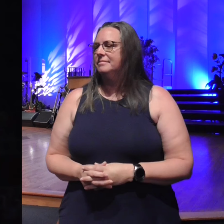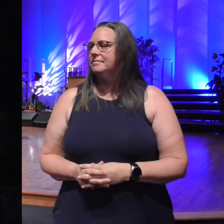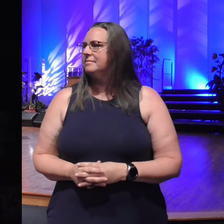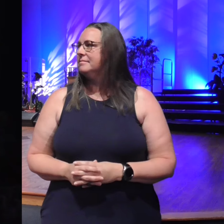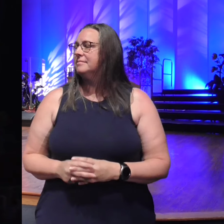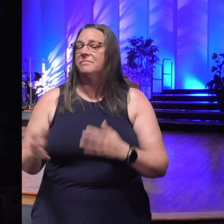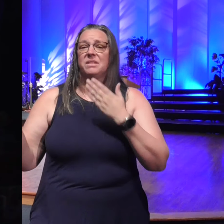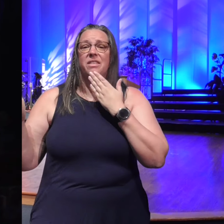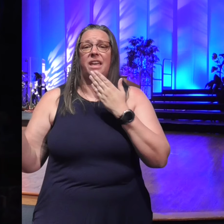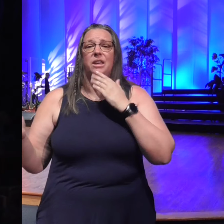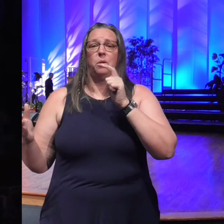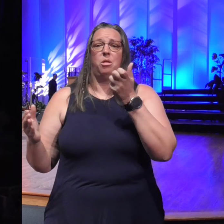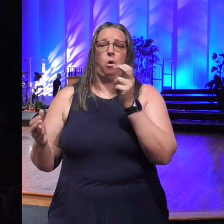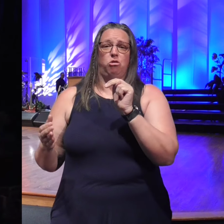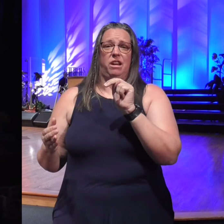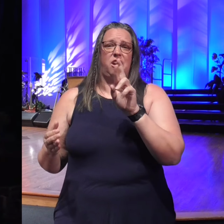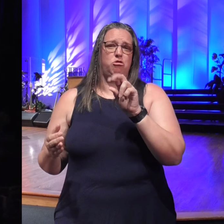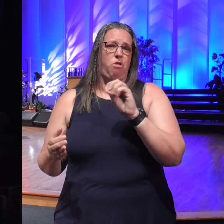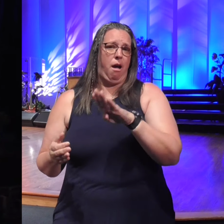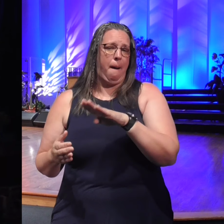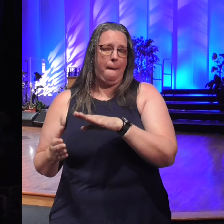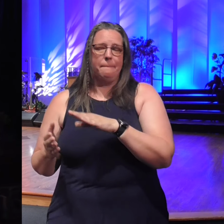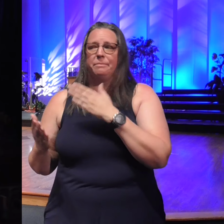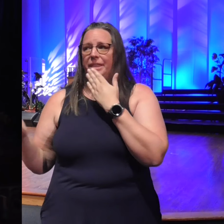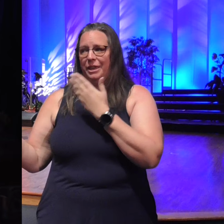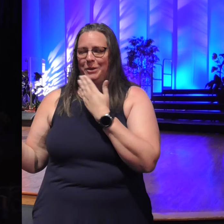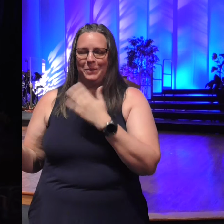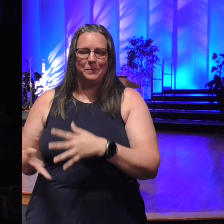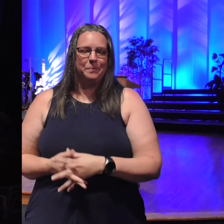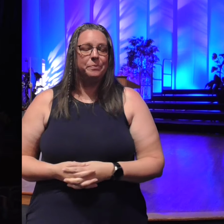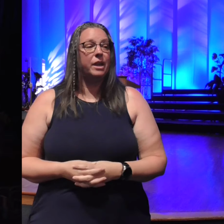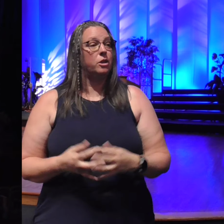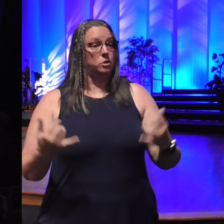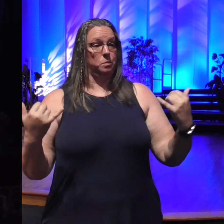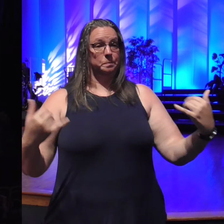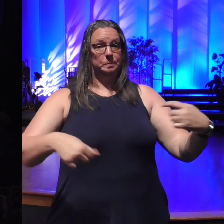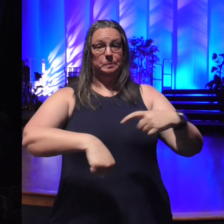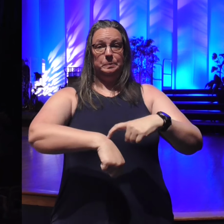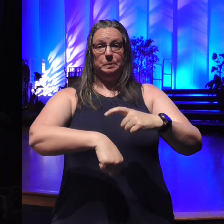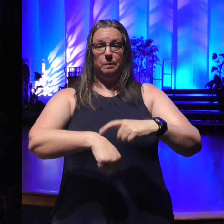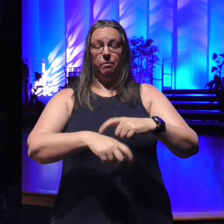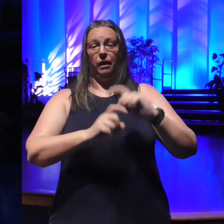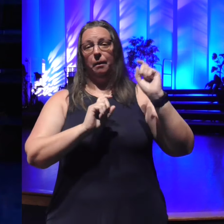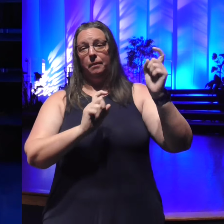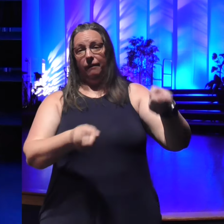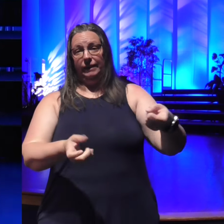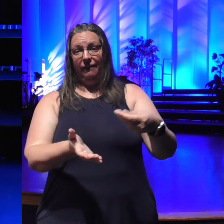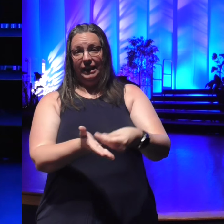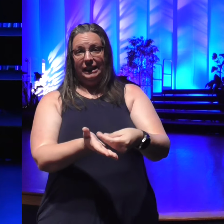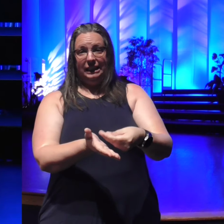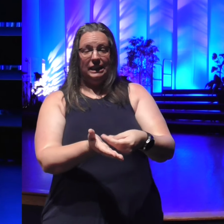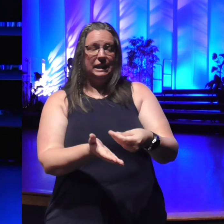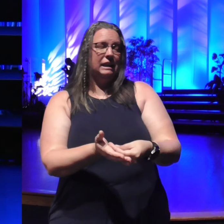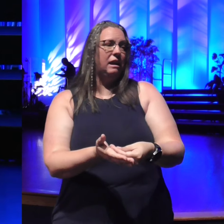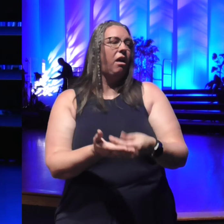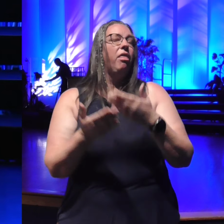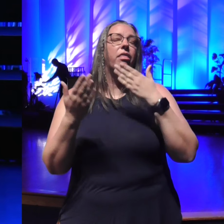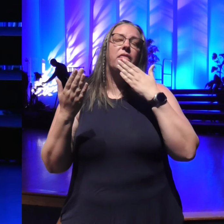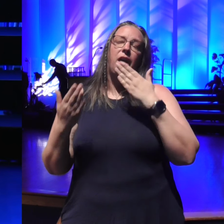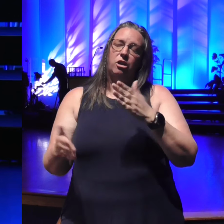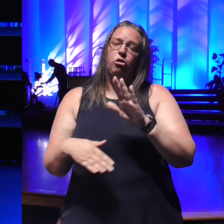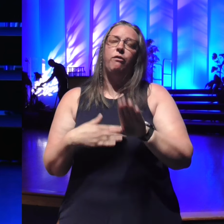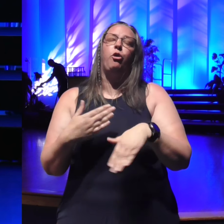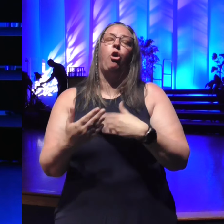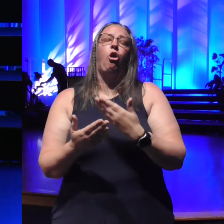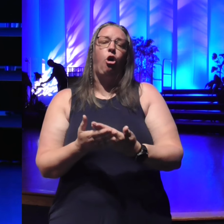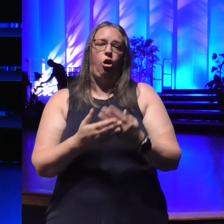Thank you, Lauren. Thank you, Rob. As we move into this time of giving, thank you for all that you give to